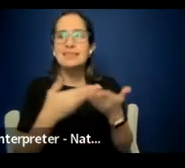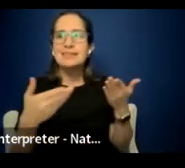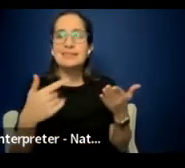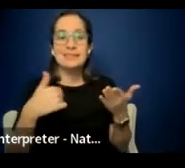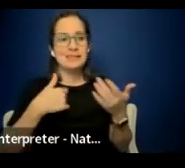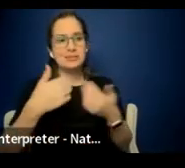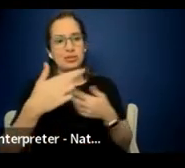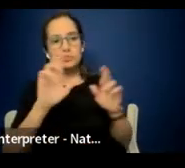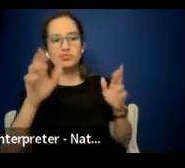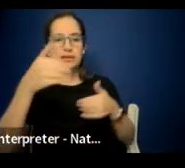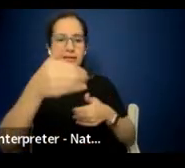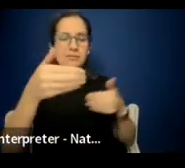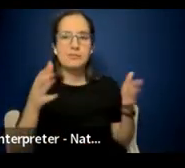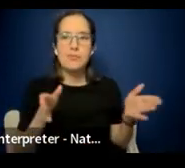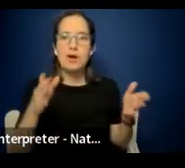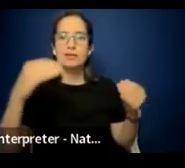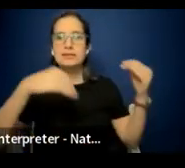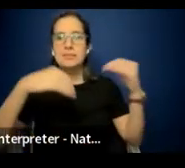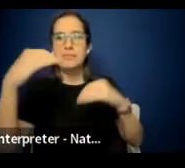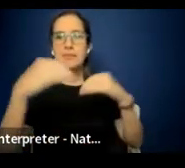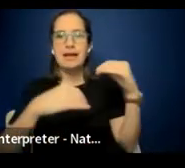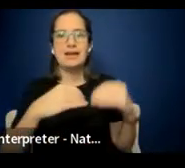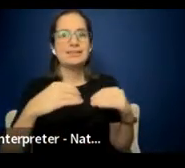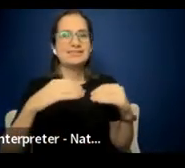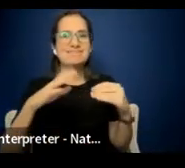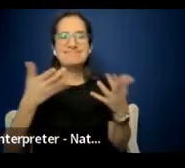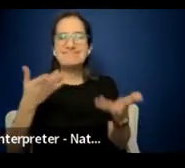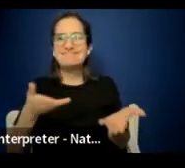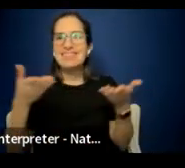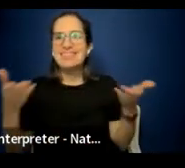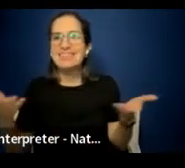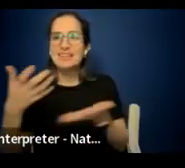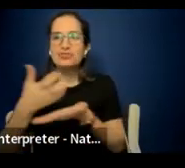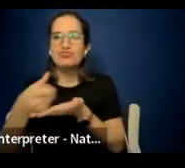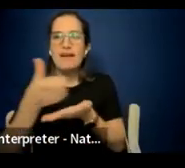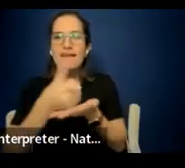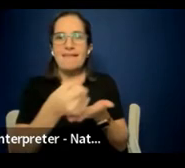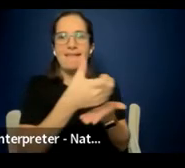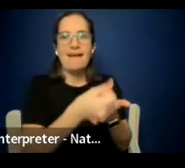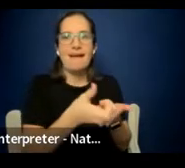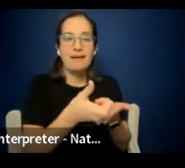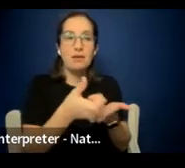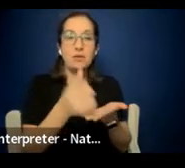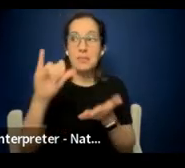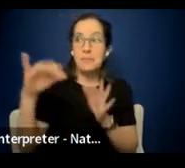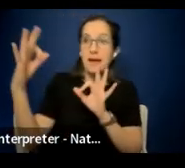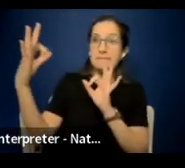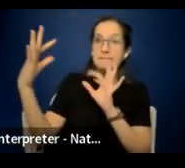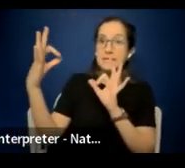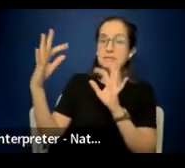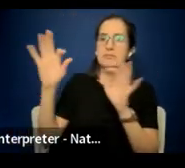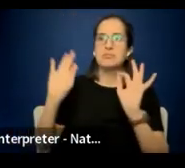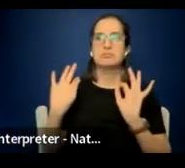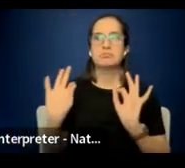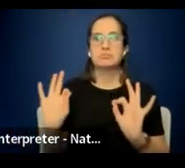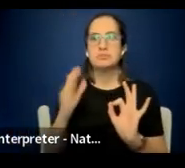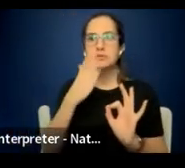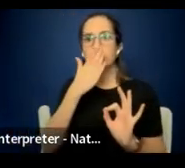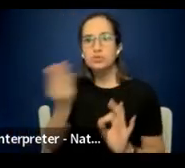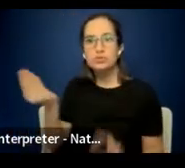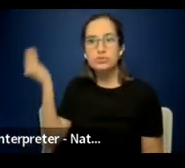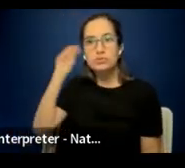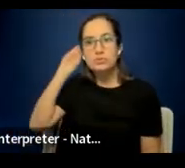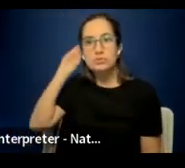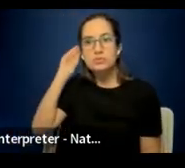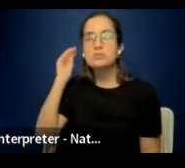smooth, but making sure that you're setting up ways for them to give you feedback, and also that you're responding to that feedback and saying, we'll be more prepared